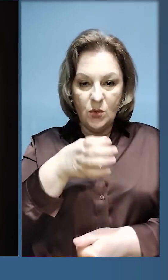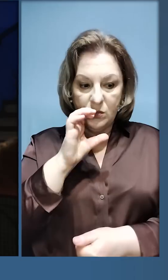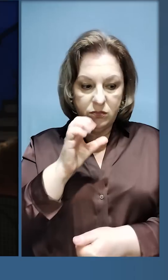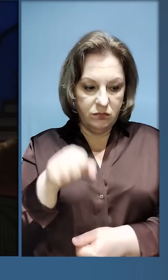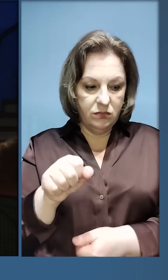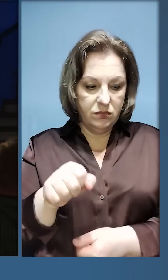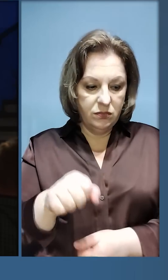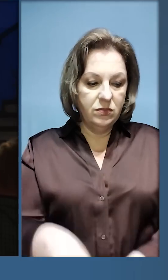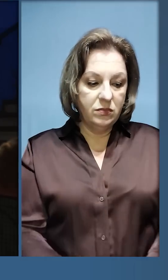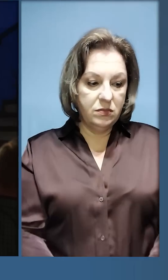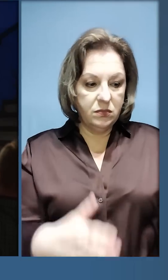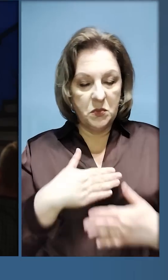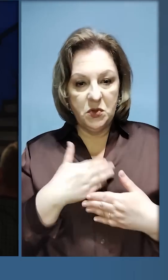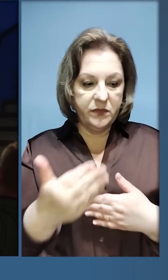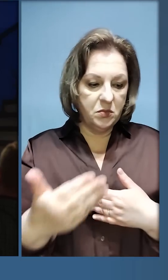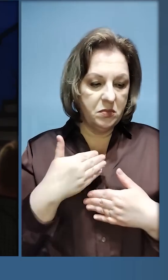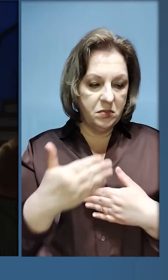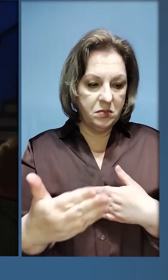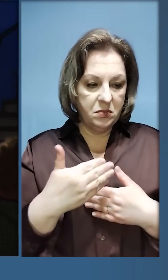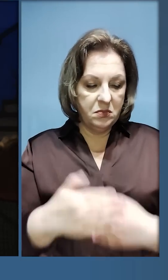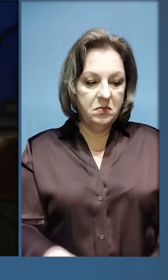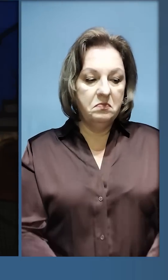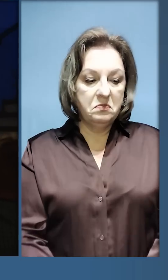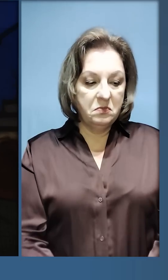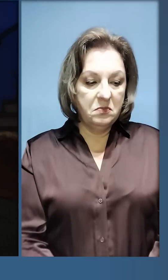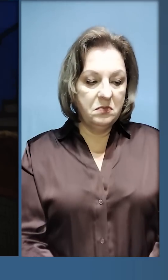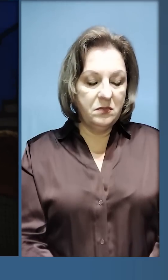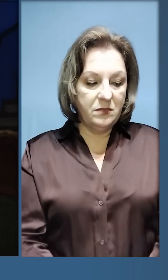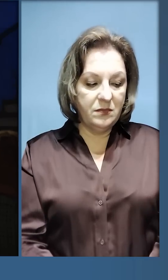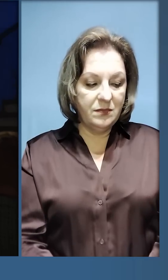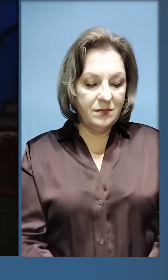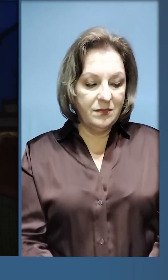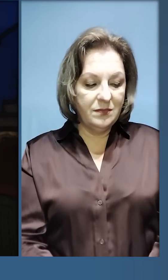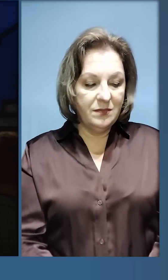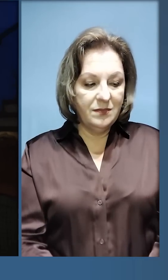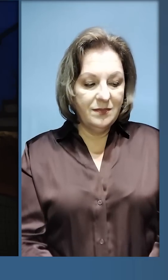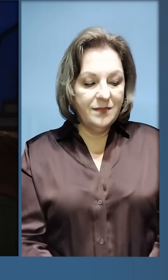your water. Oh, I'm sorry. No, this is my, or do I have? Oh, no,